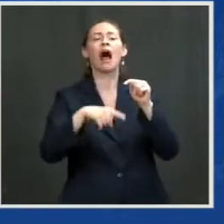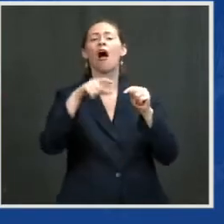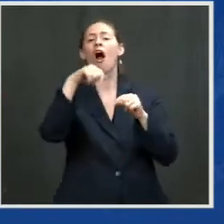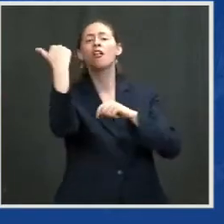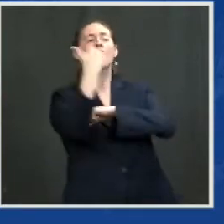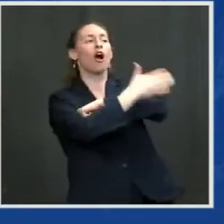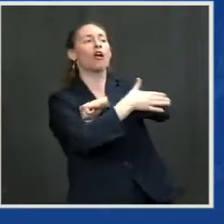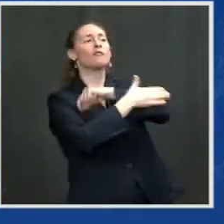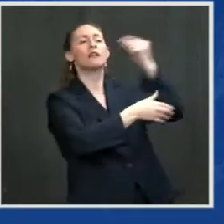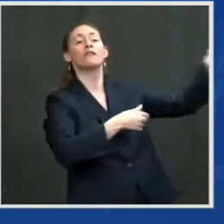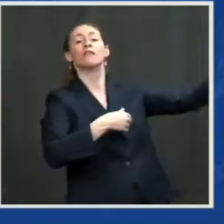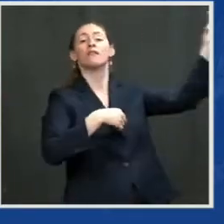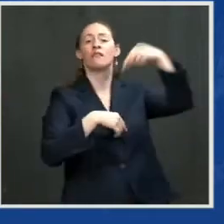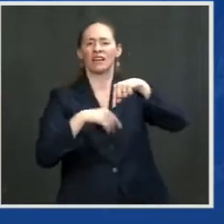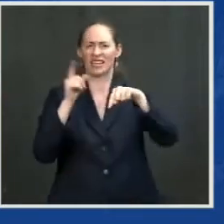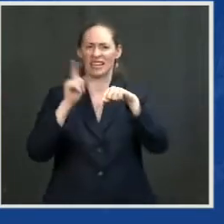here in